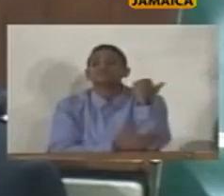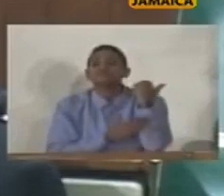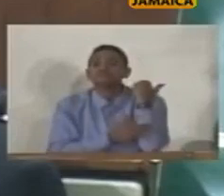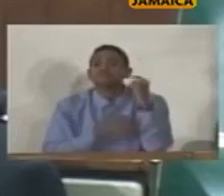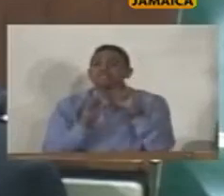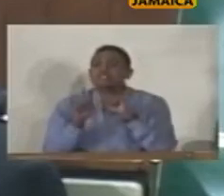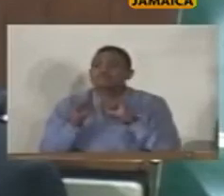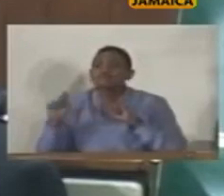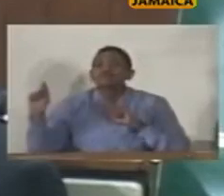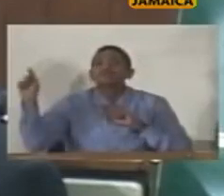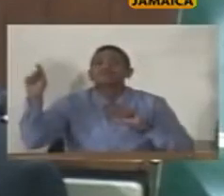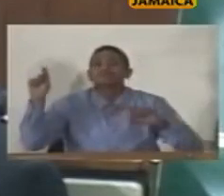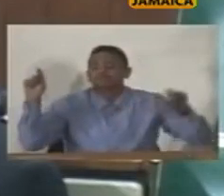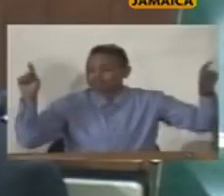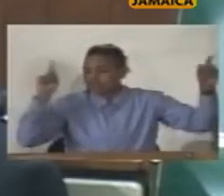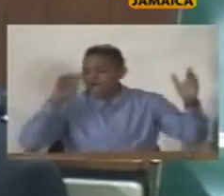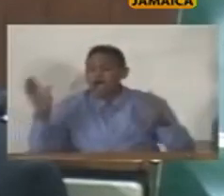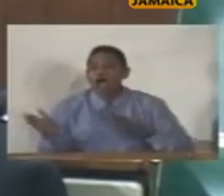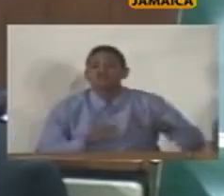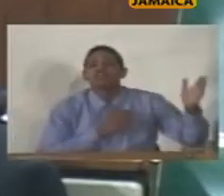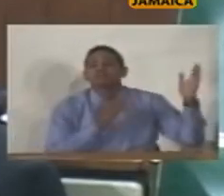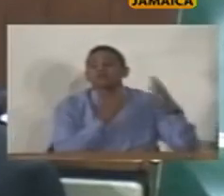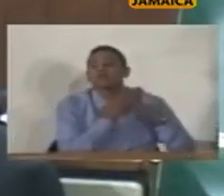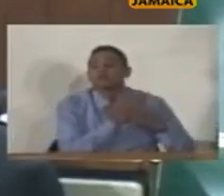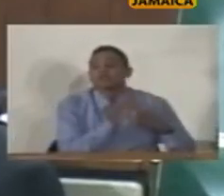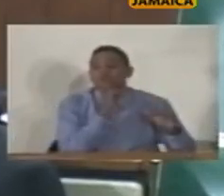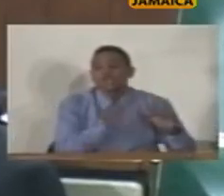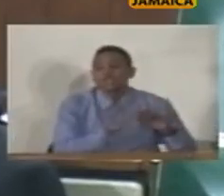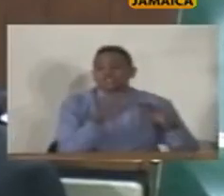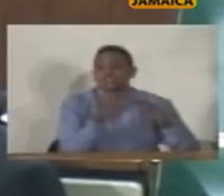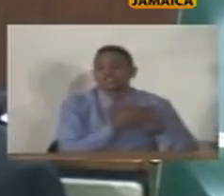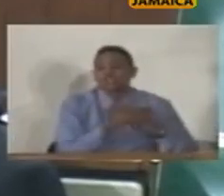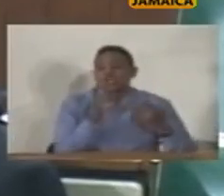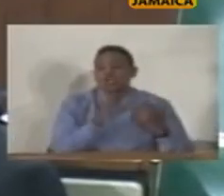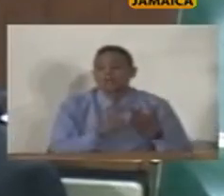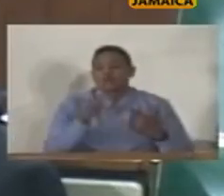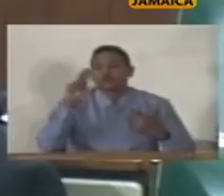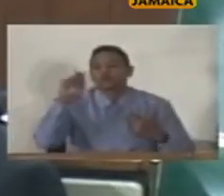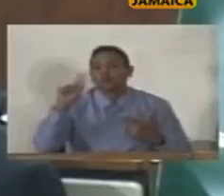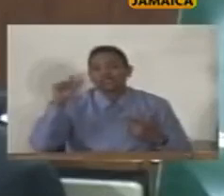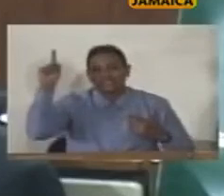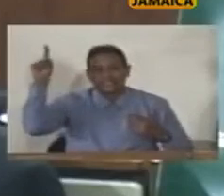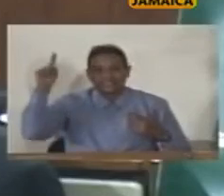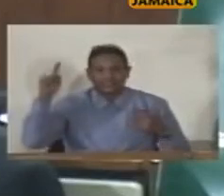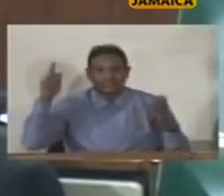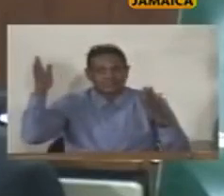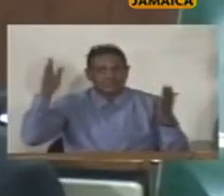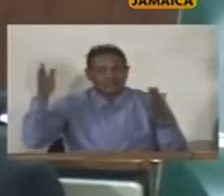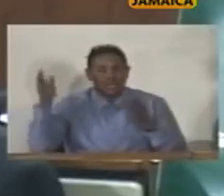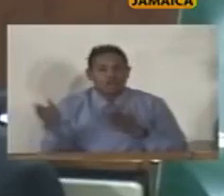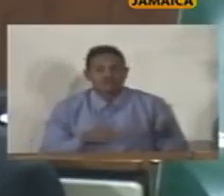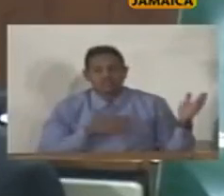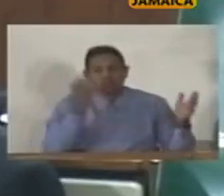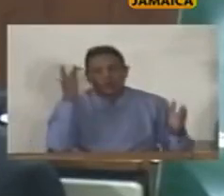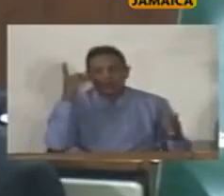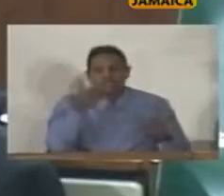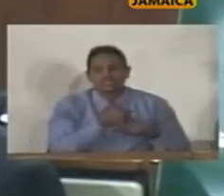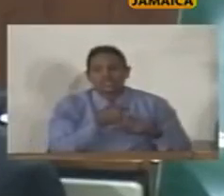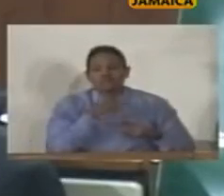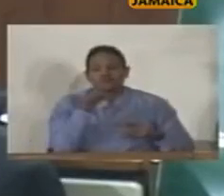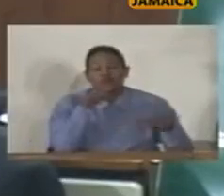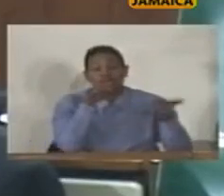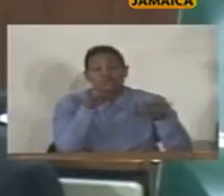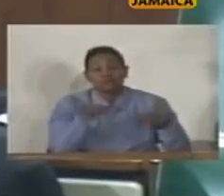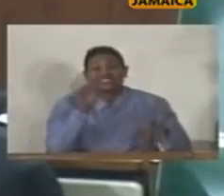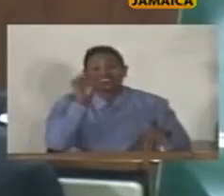key, the bilateral arrangement between Jamaica and the United States of America, because I should point out